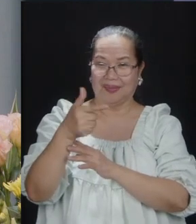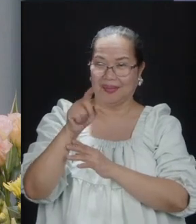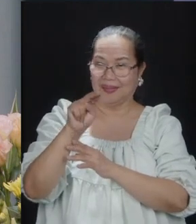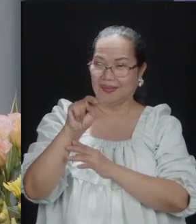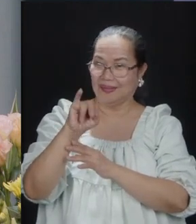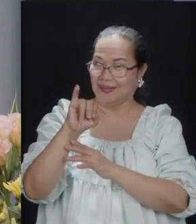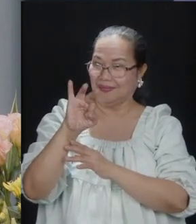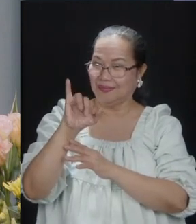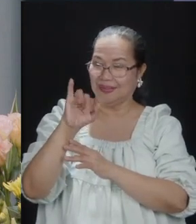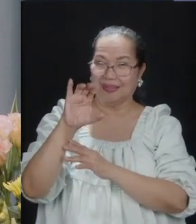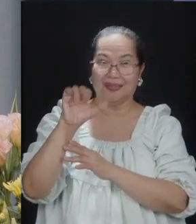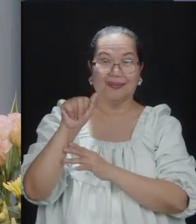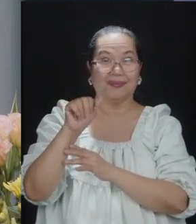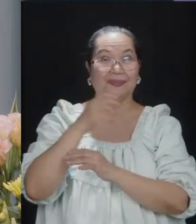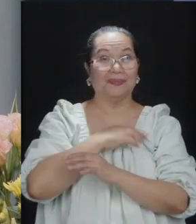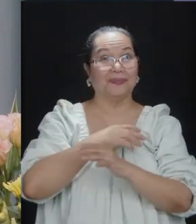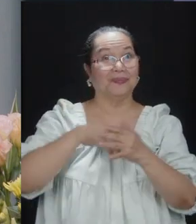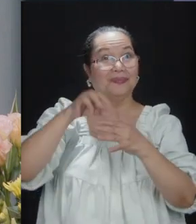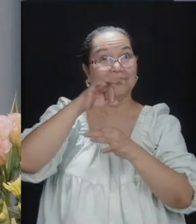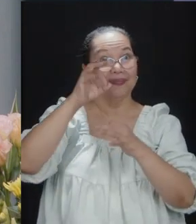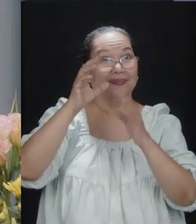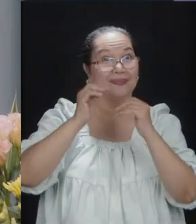the Lord." And Hannah's is